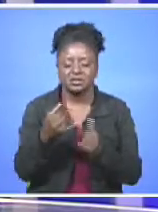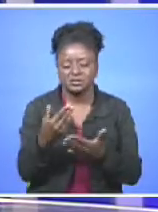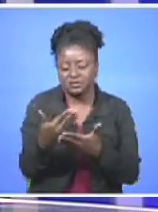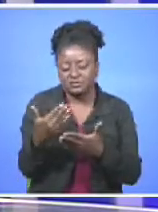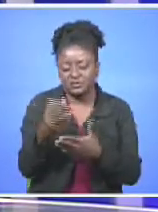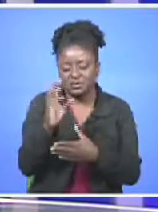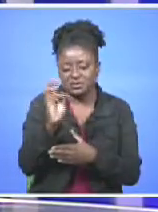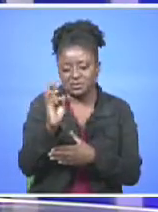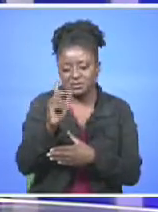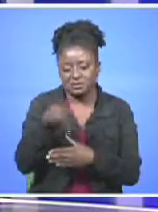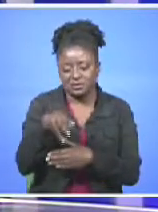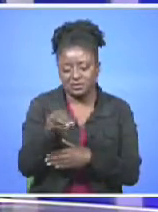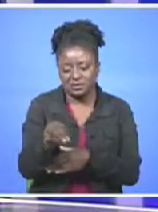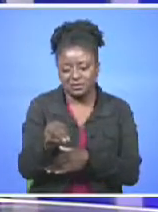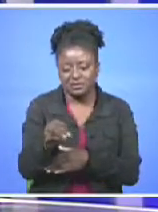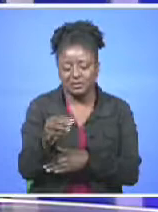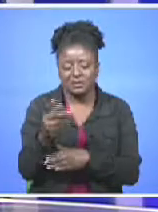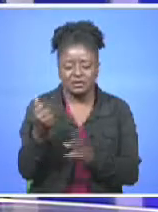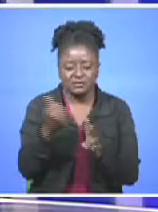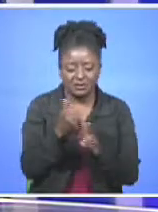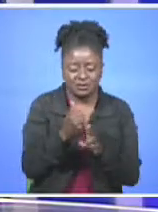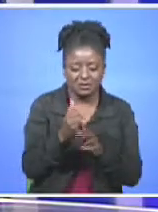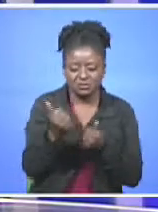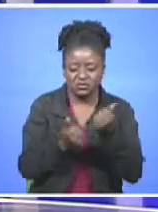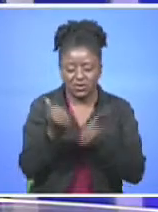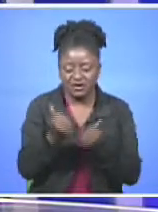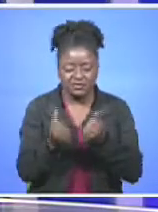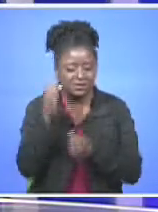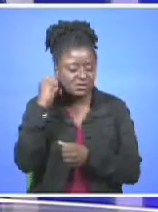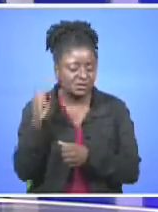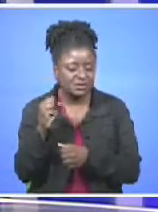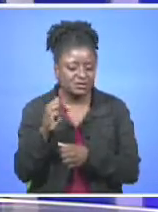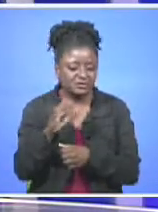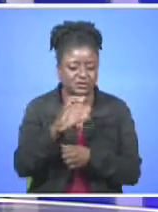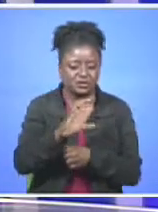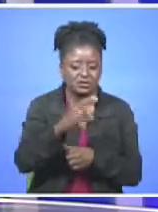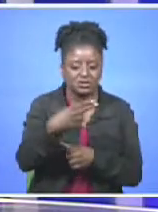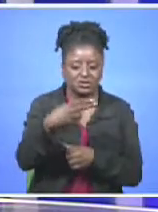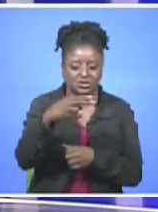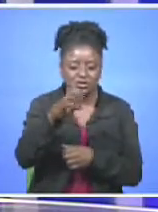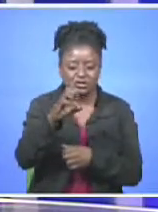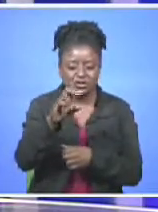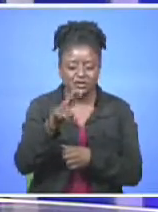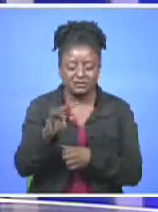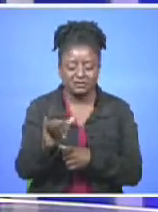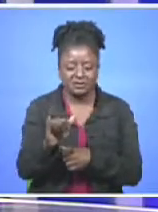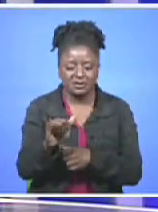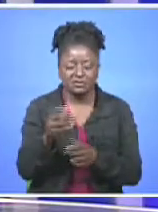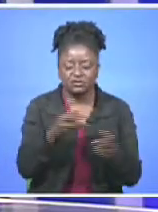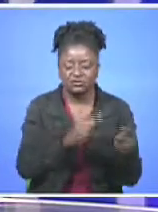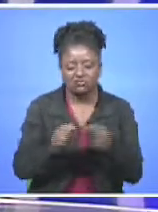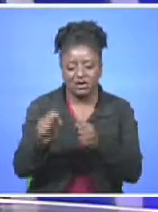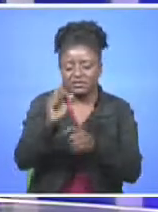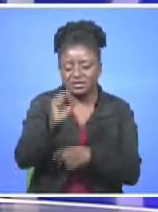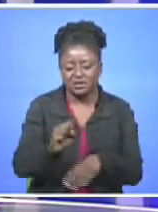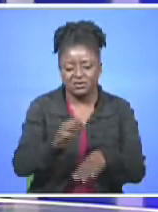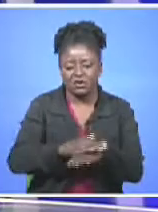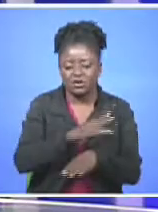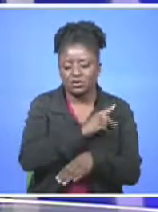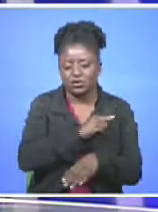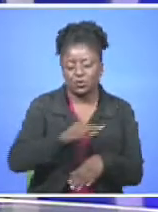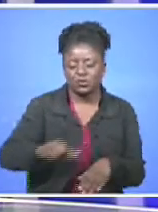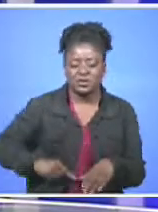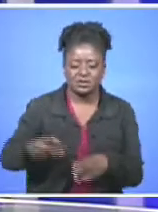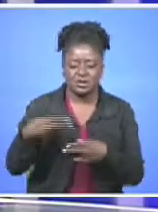o'clock Tuesday evening, the driver of a silver Chevrolet Cobalt vehicle, was traveling south on Queens Highway in the settlement of